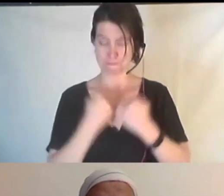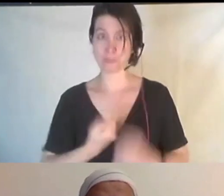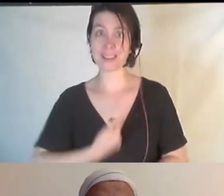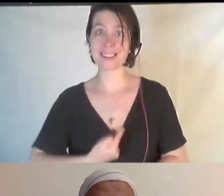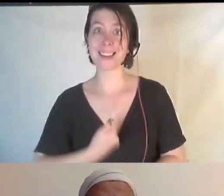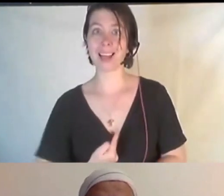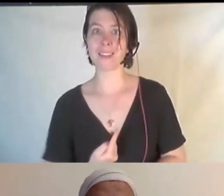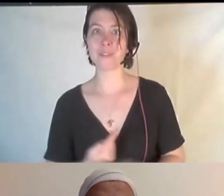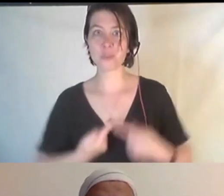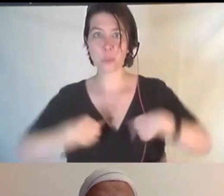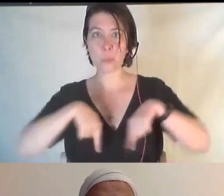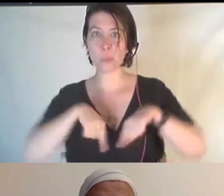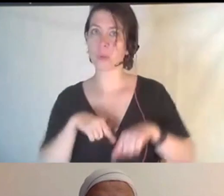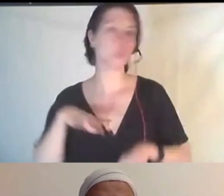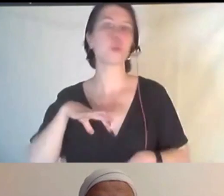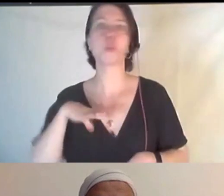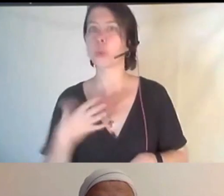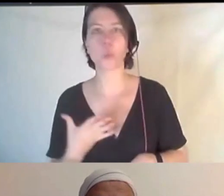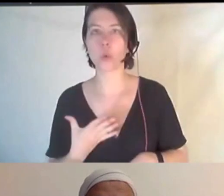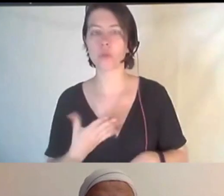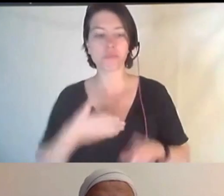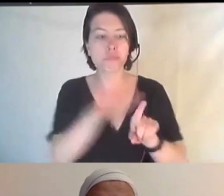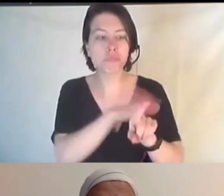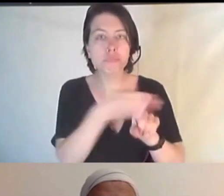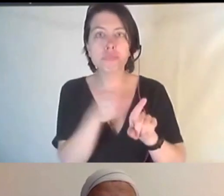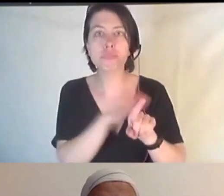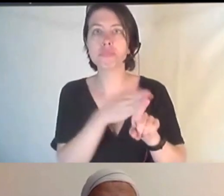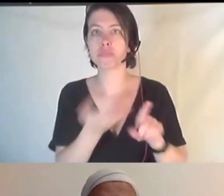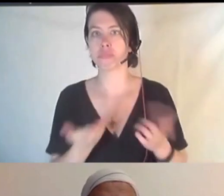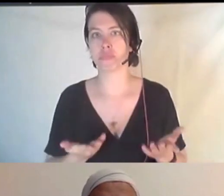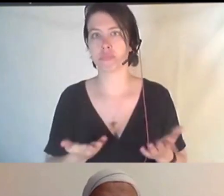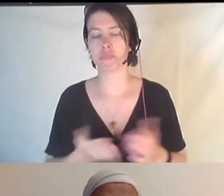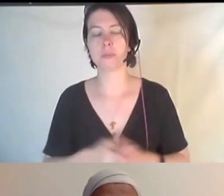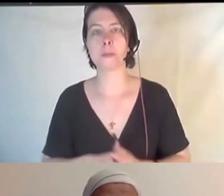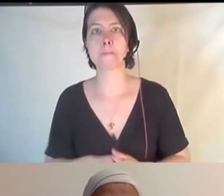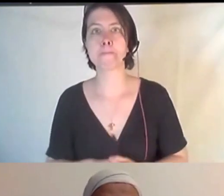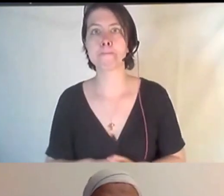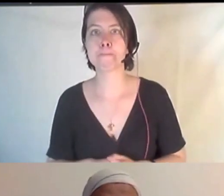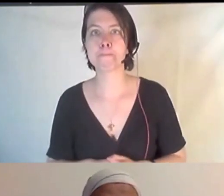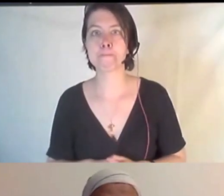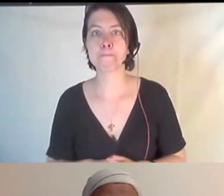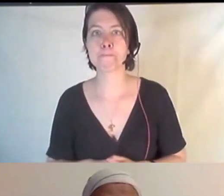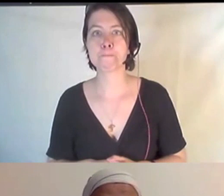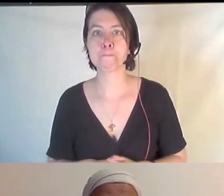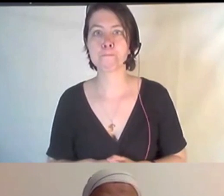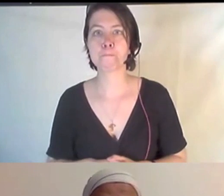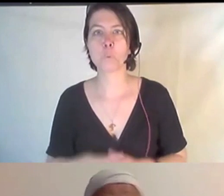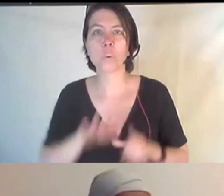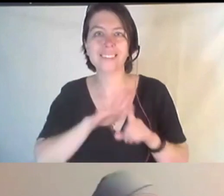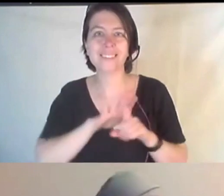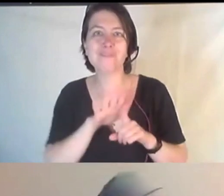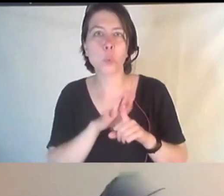influencing or overstepping. I always say though, even, you know, our most